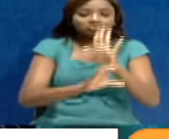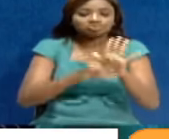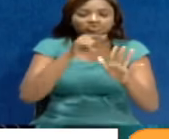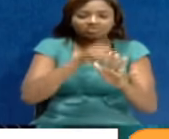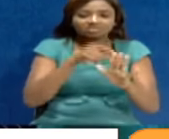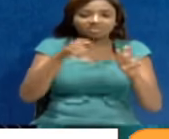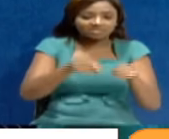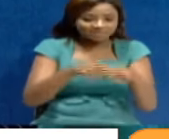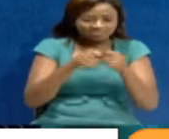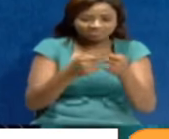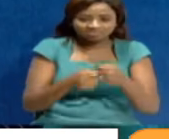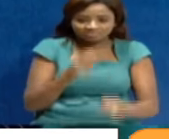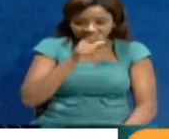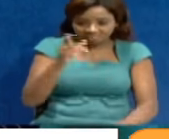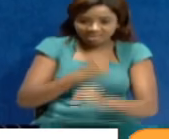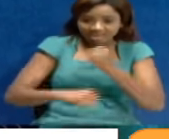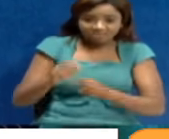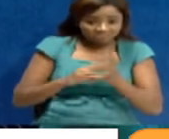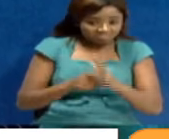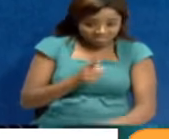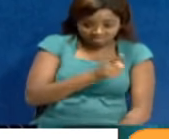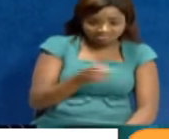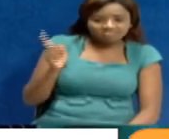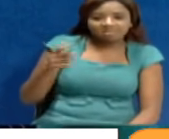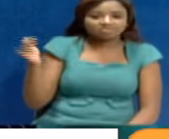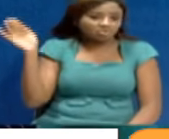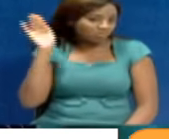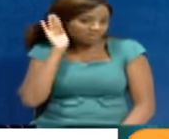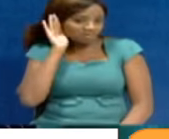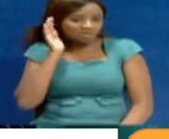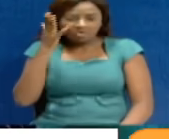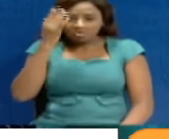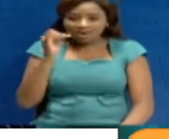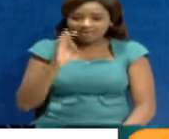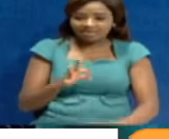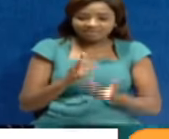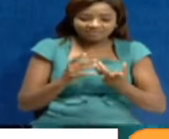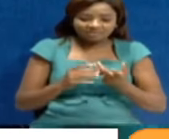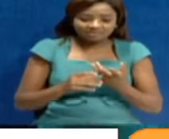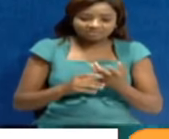litigant, you'd expect immediate compliance, because